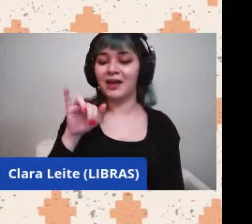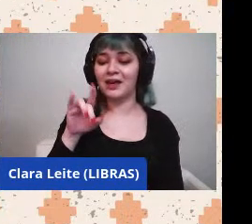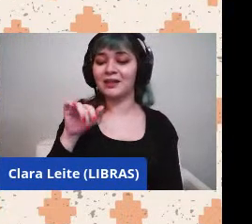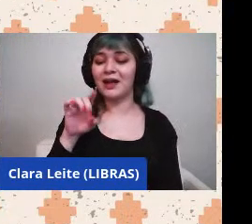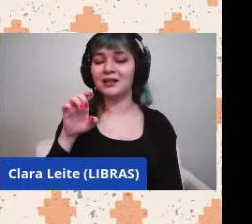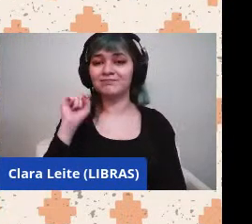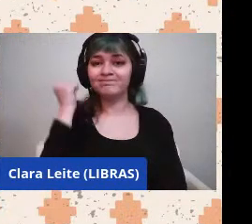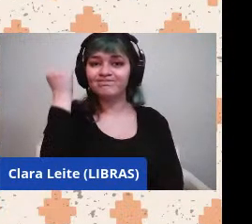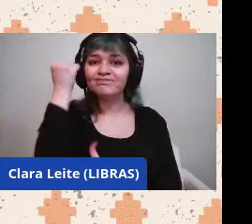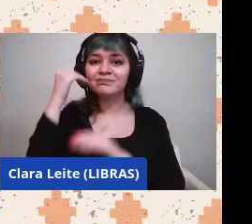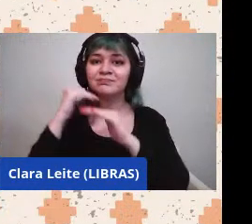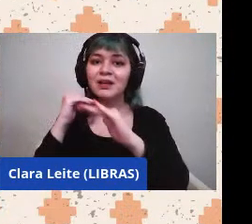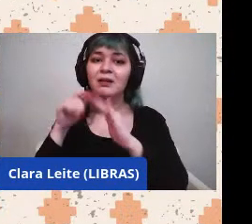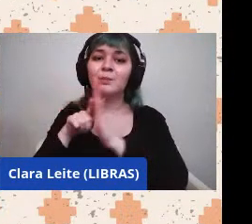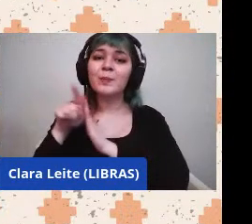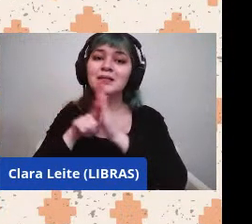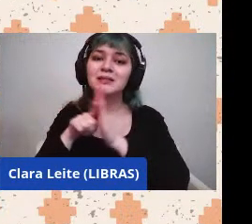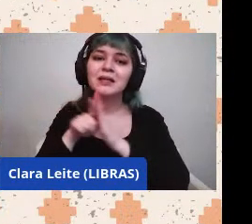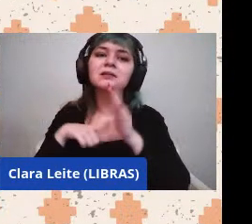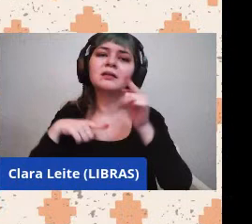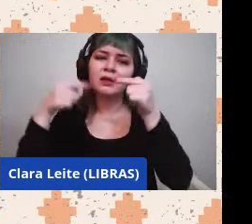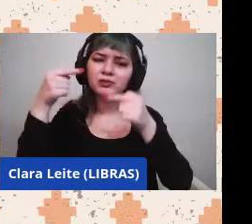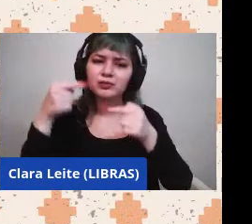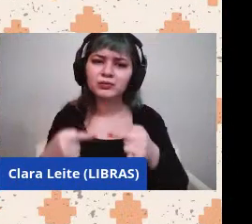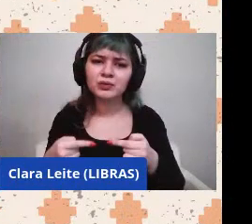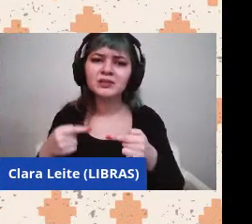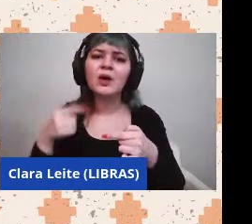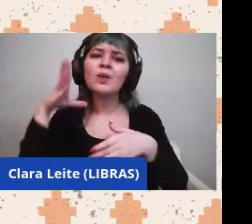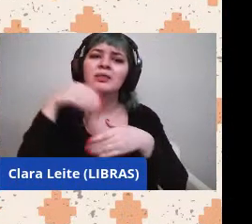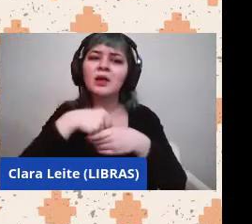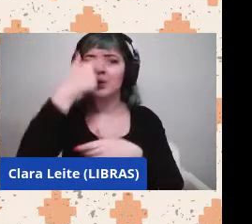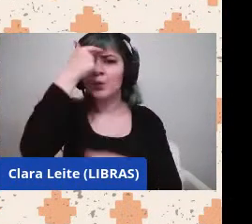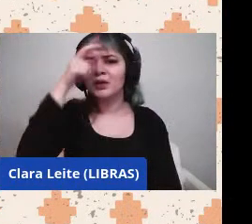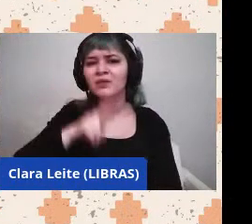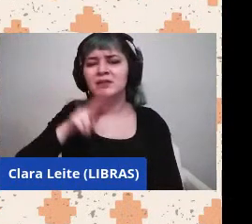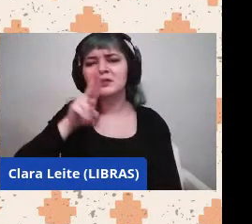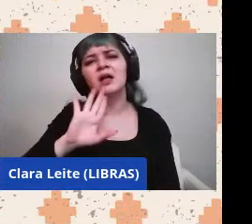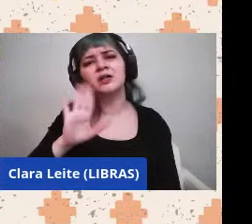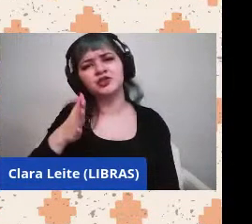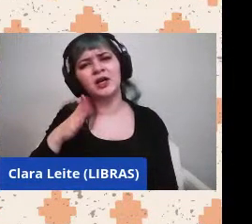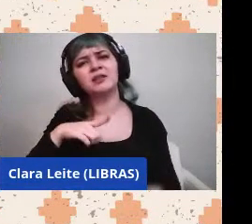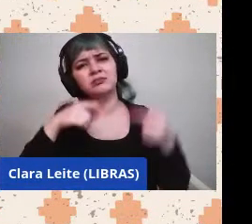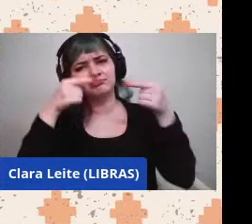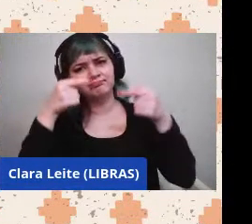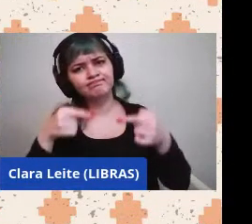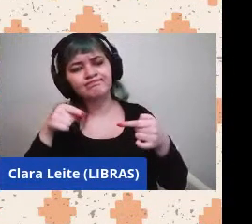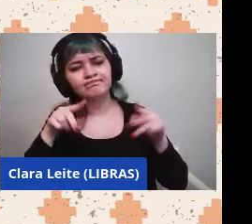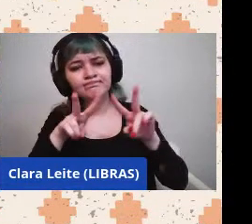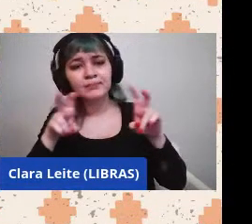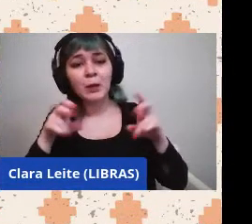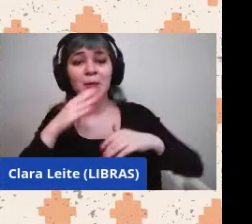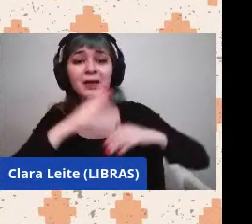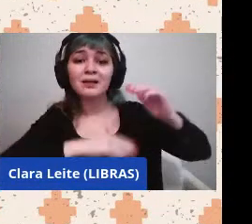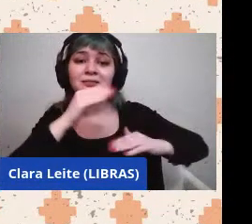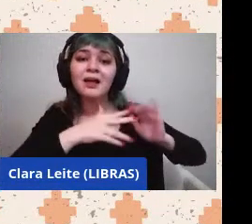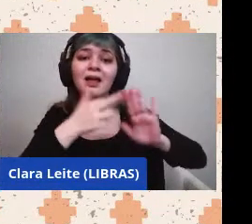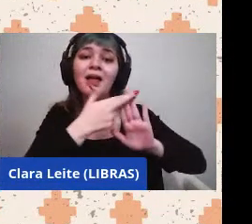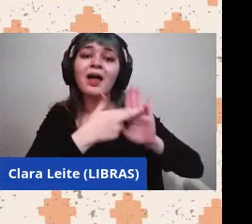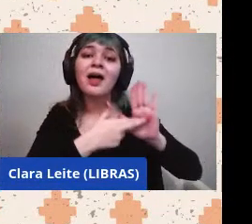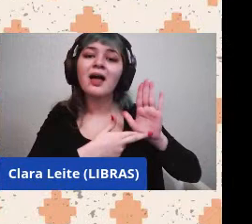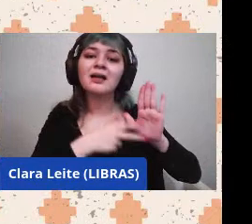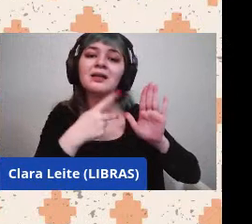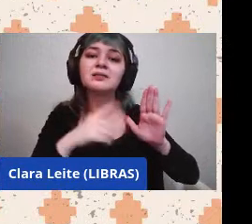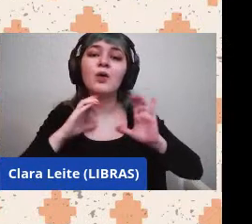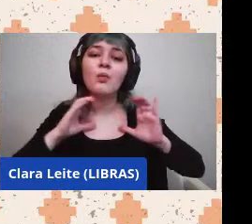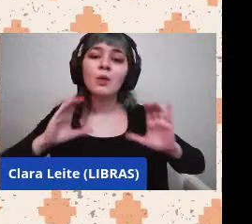in universities. There are typically offices of research integrity that implement the rules with